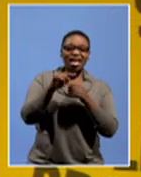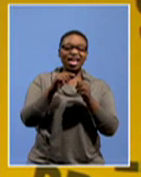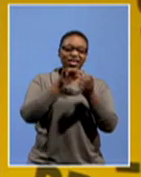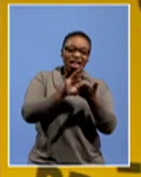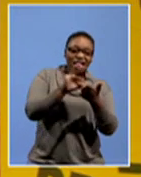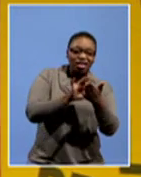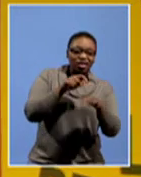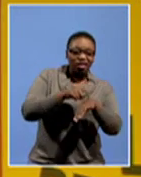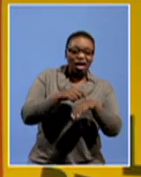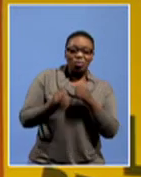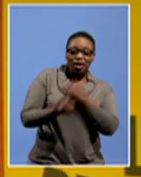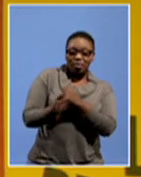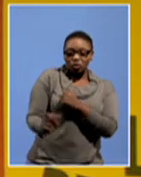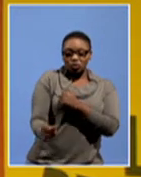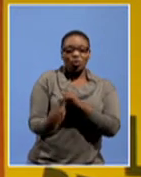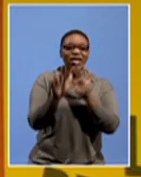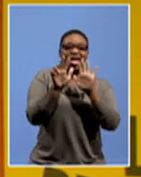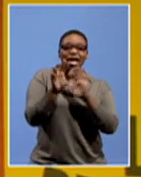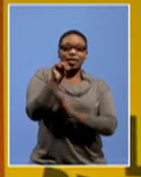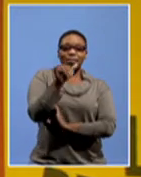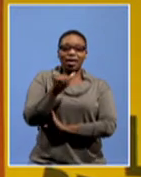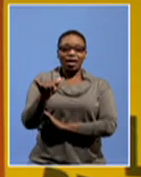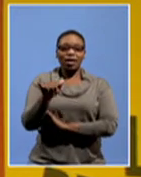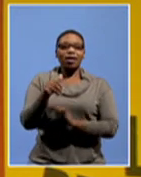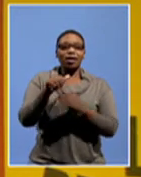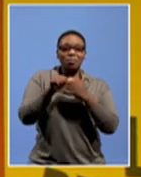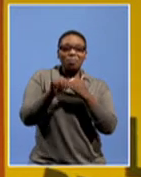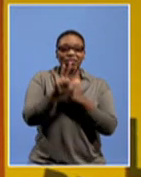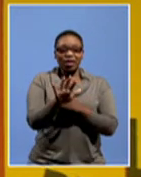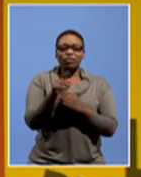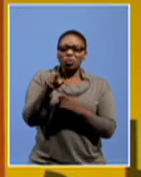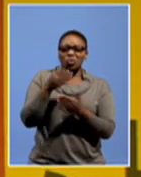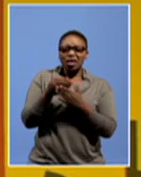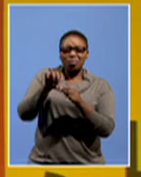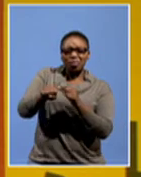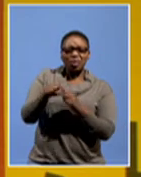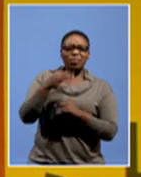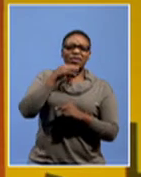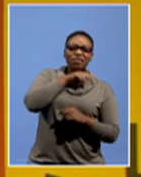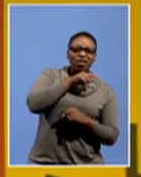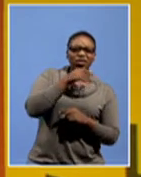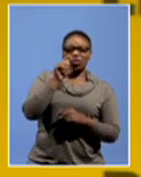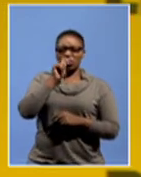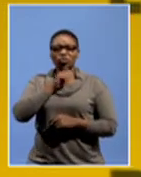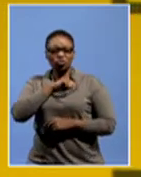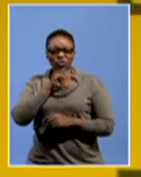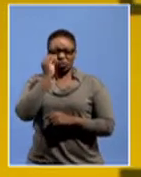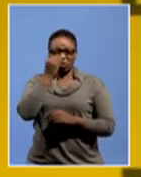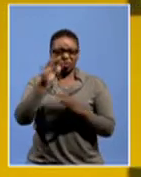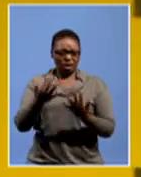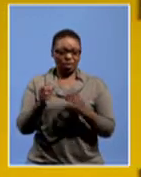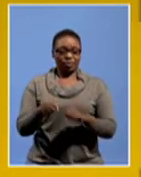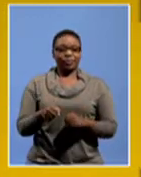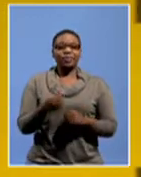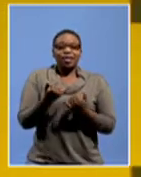momentum ahead of the May 8th vote, are you able to tell the difference between fact and fiction?